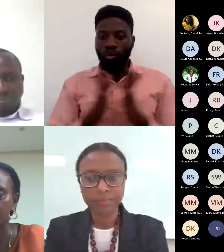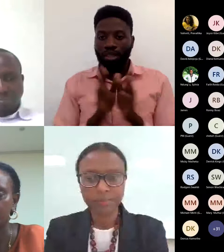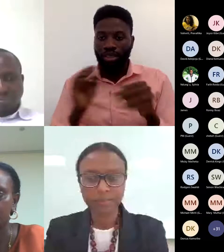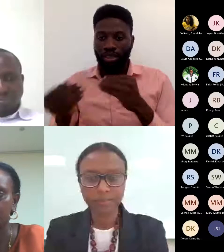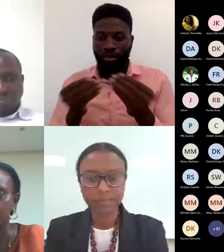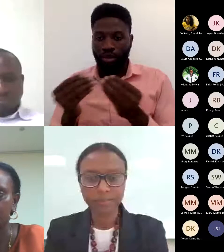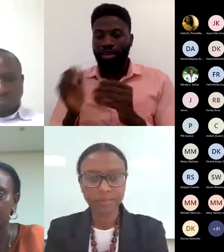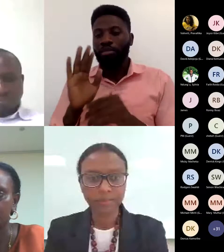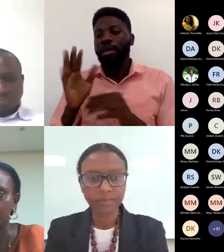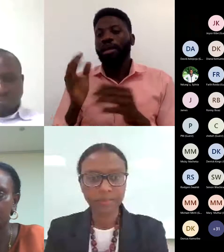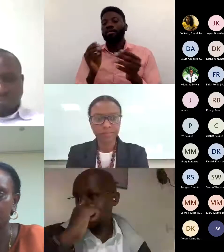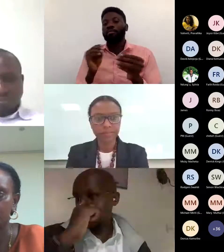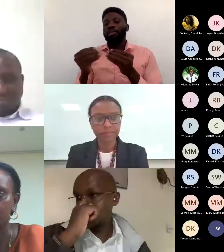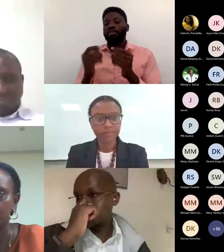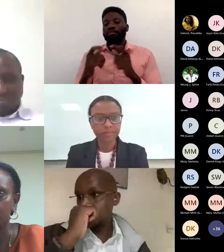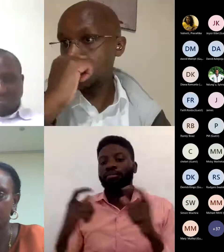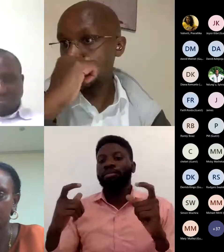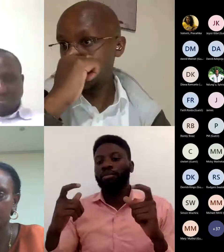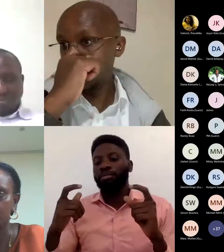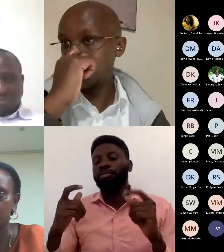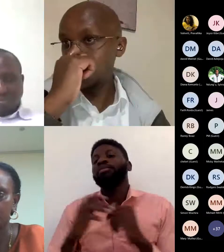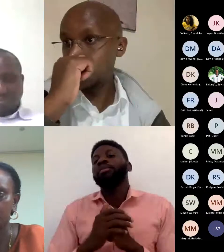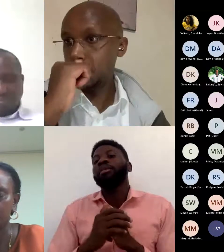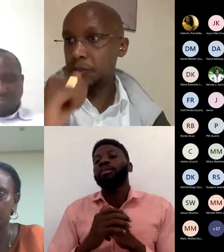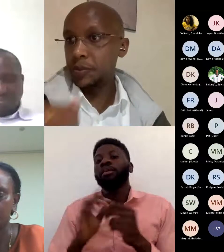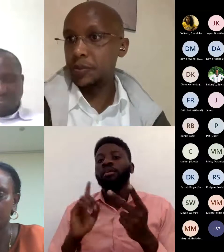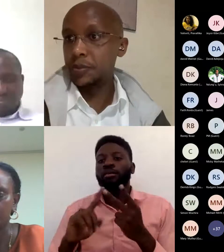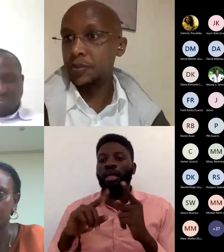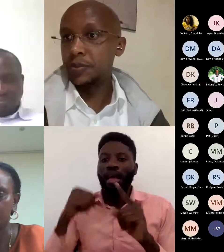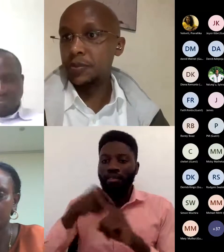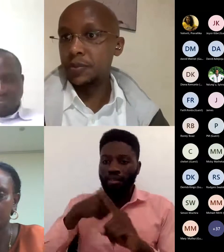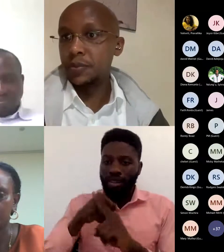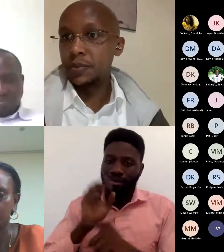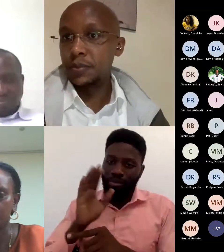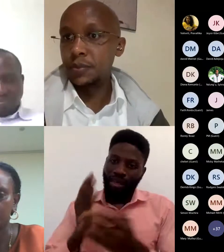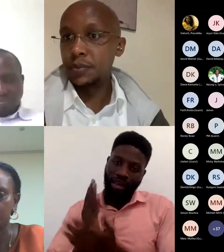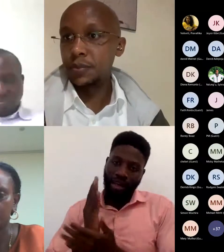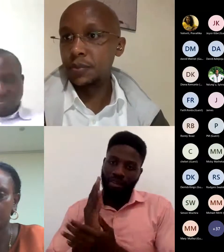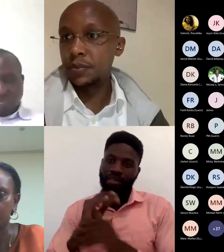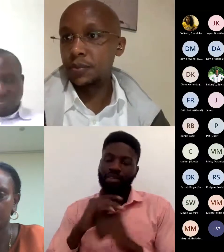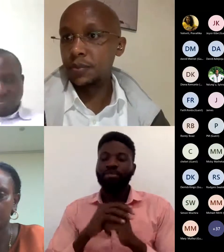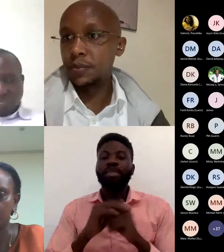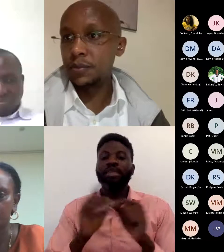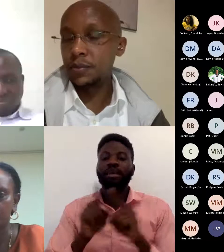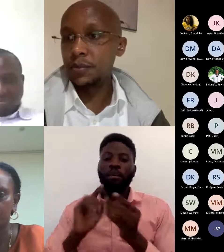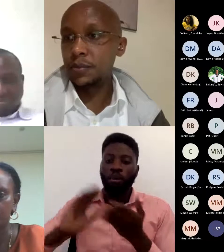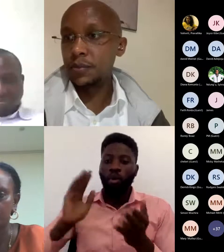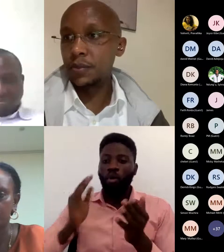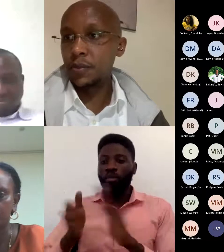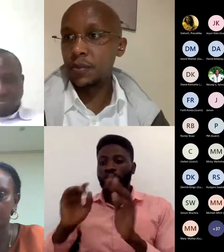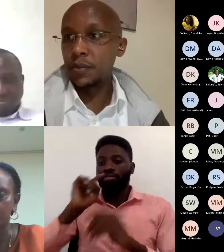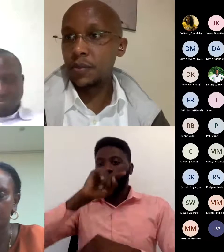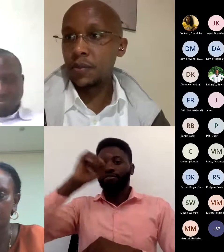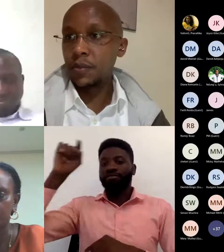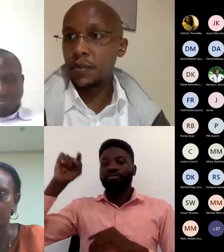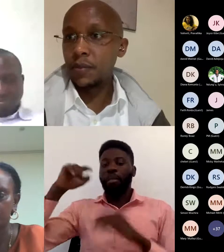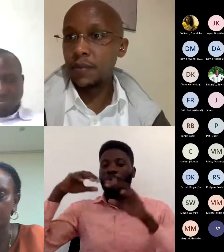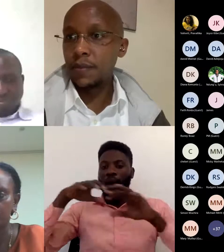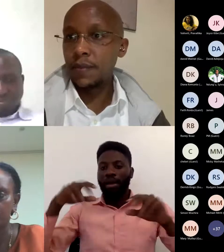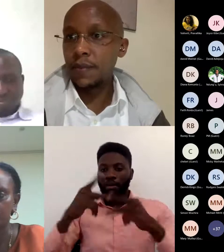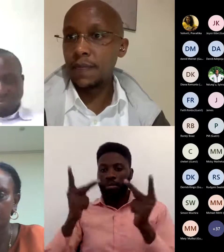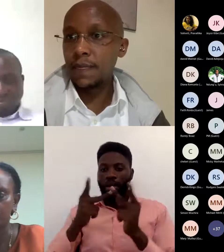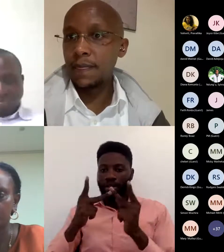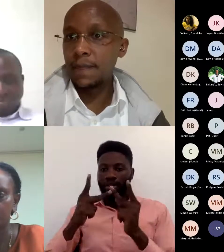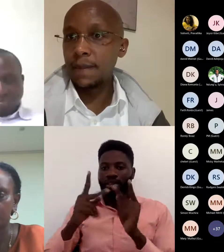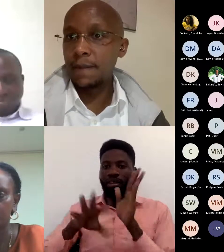their businesses, to advocate for their rights, and to find more opportunities in the marketplace. And